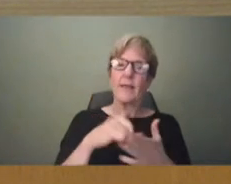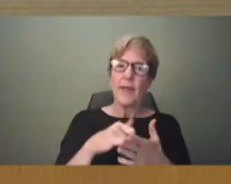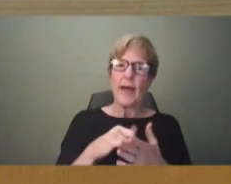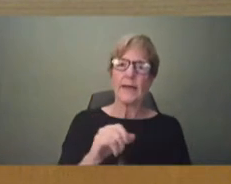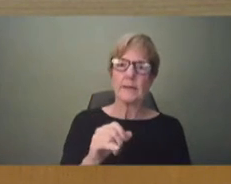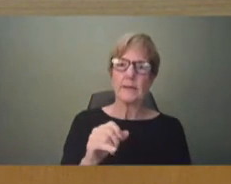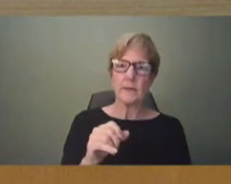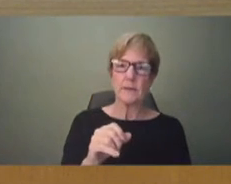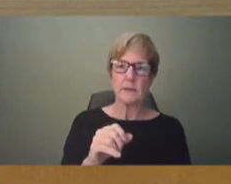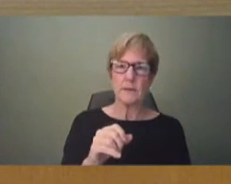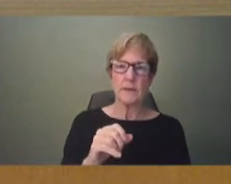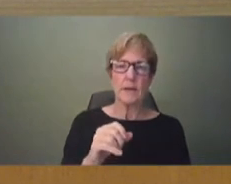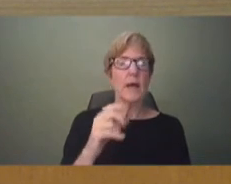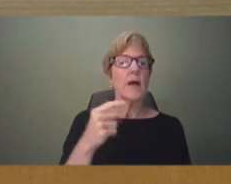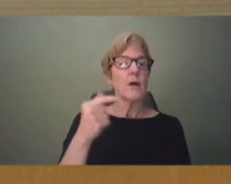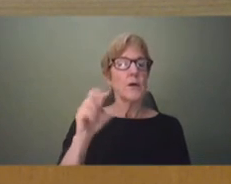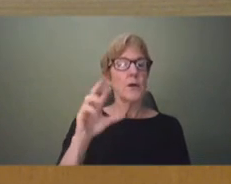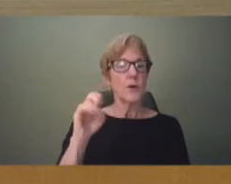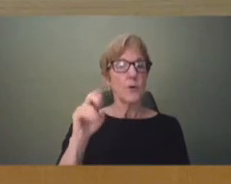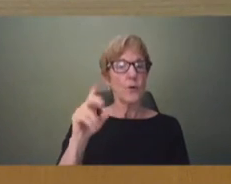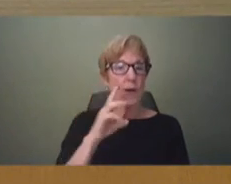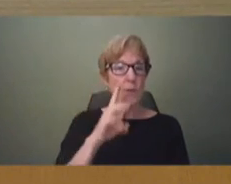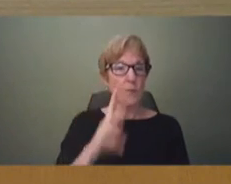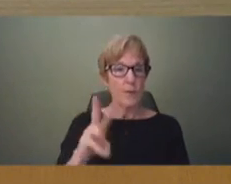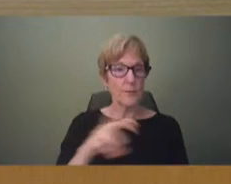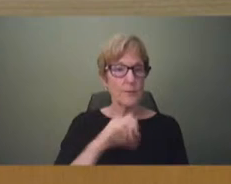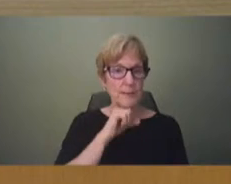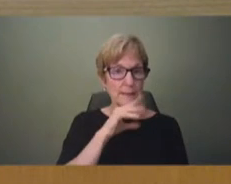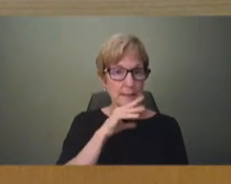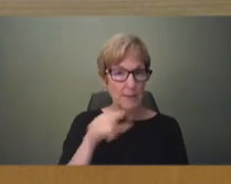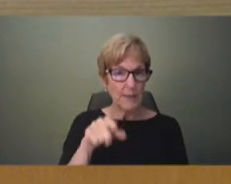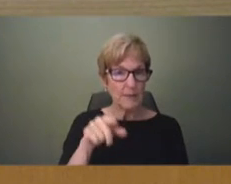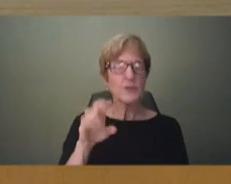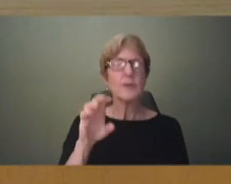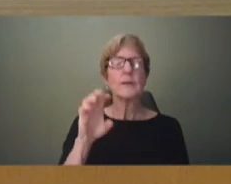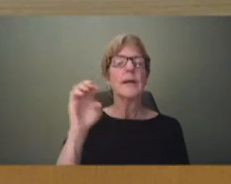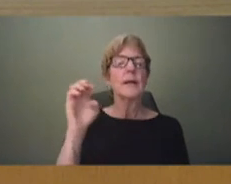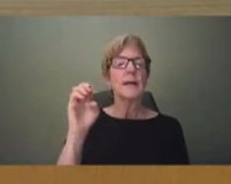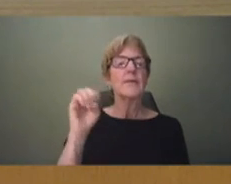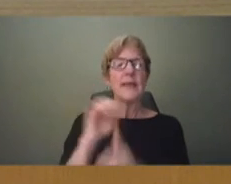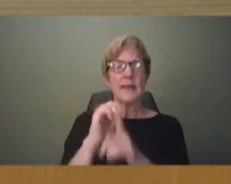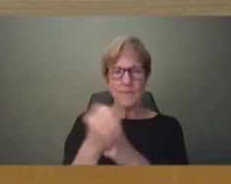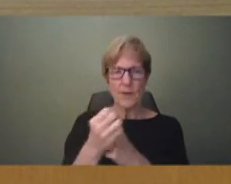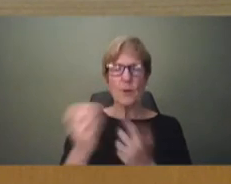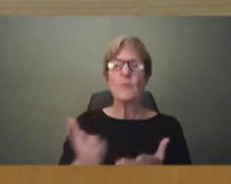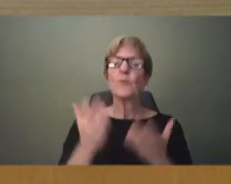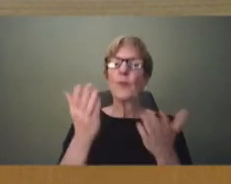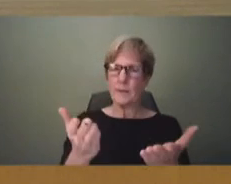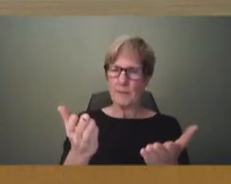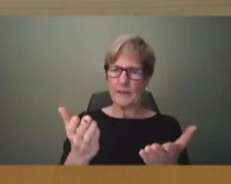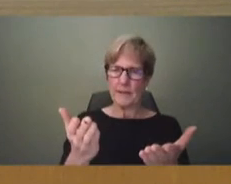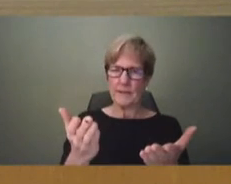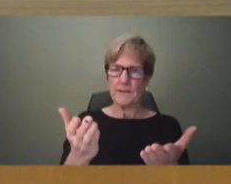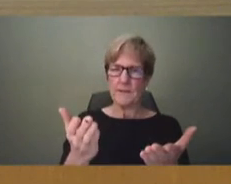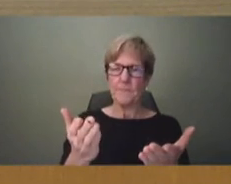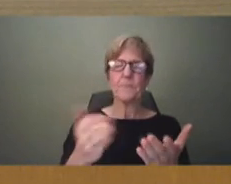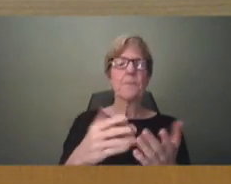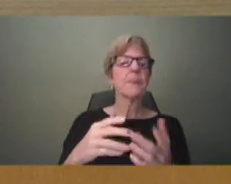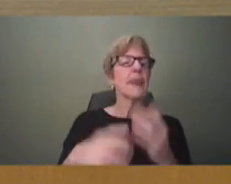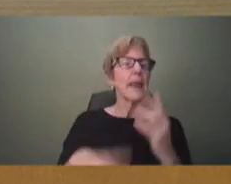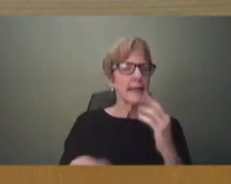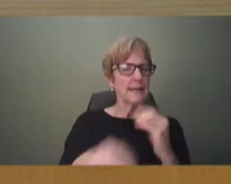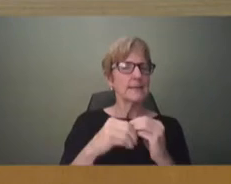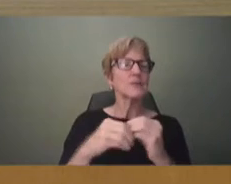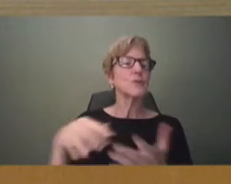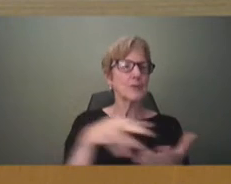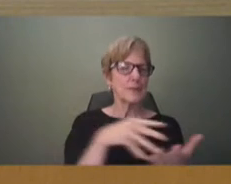leaking groundwater contamination site all right so the environmental agency did recommend that there's additional study and I want